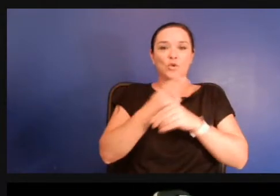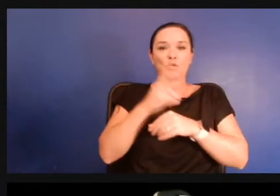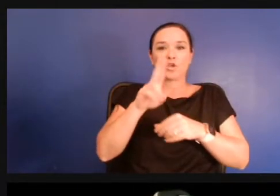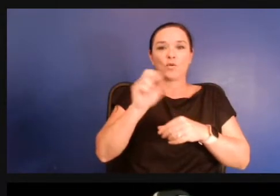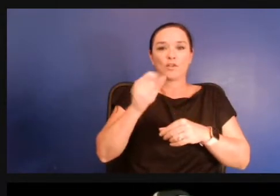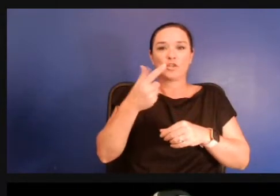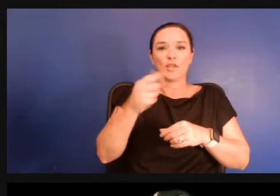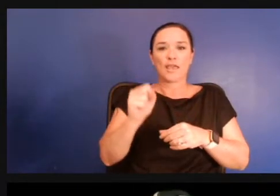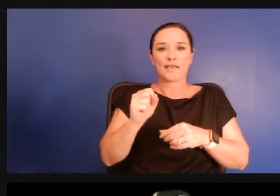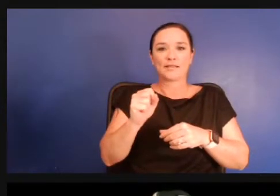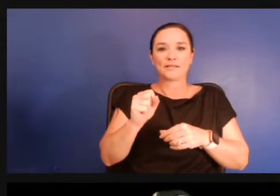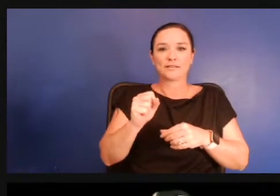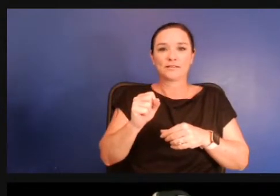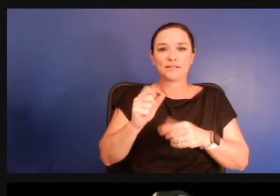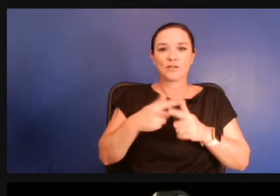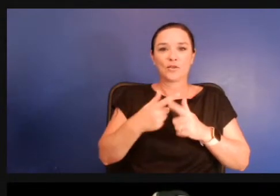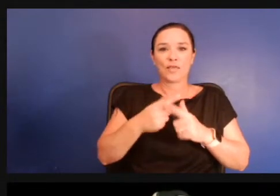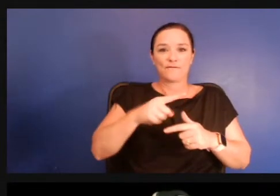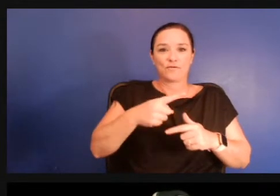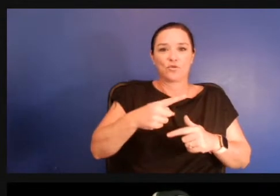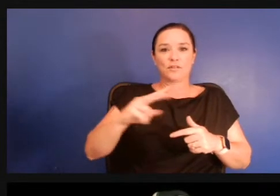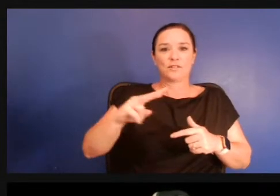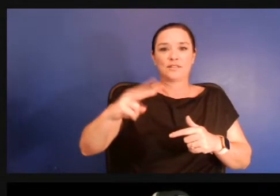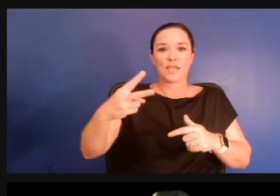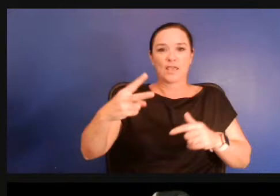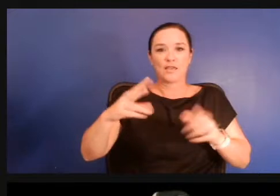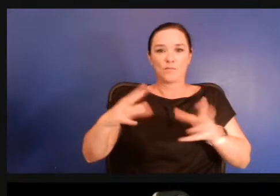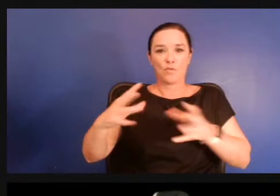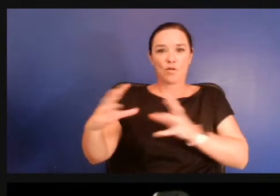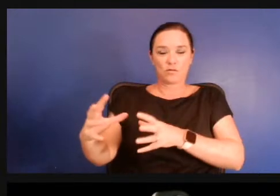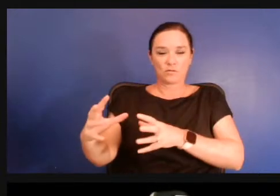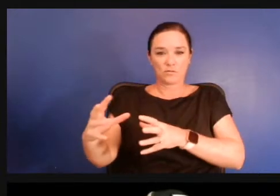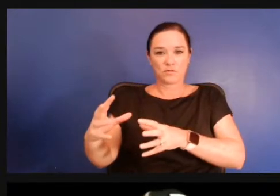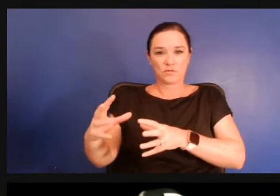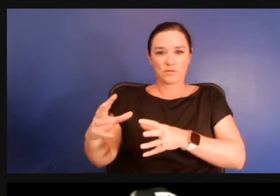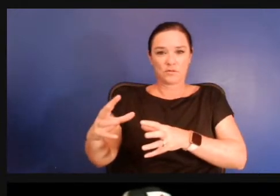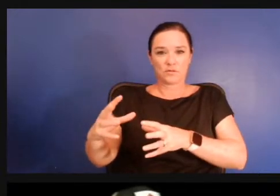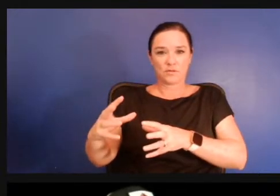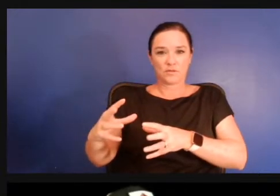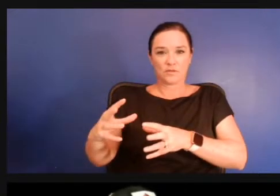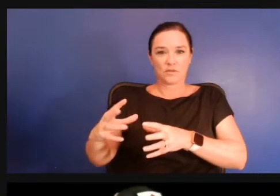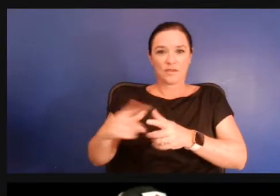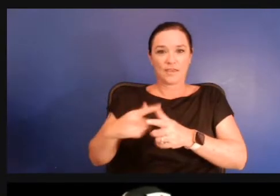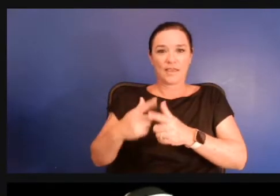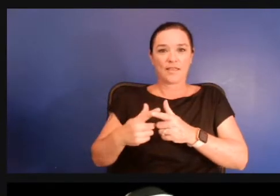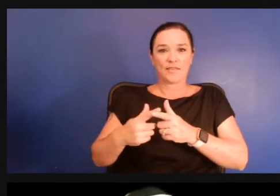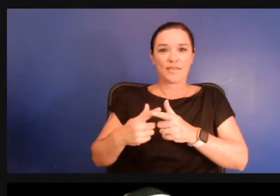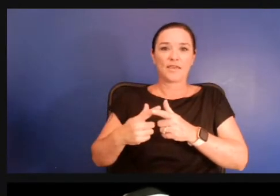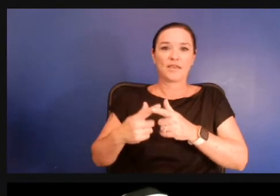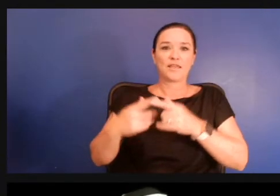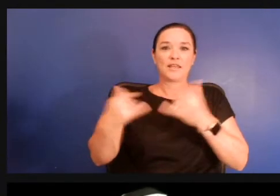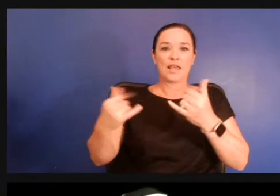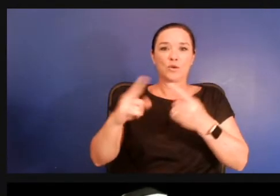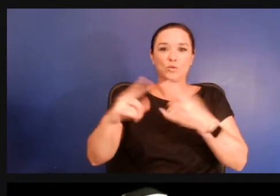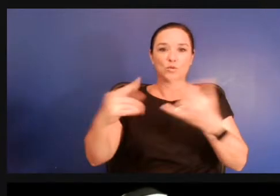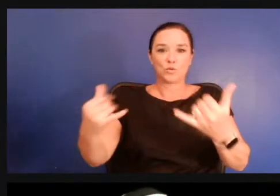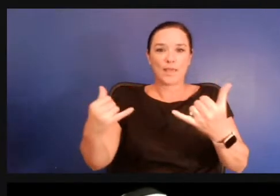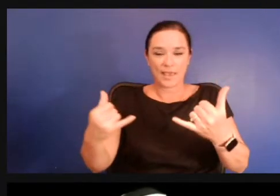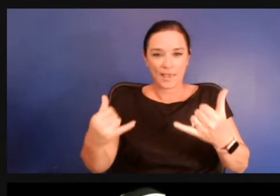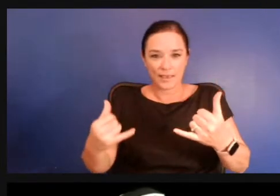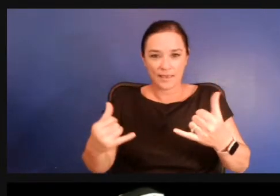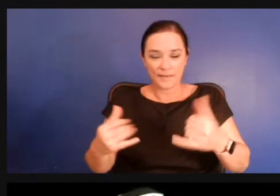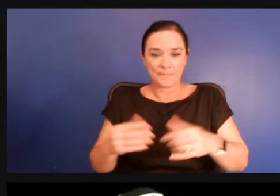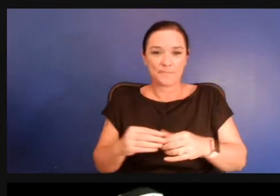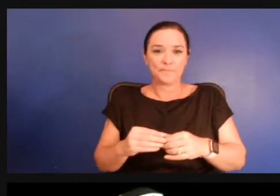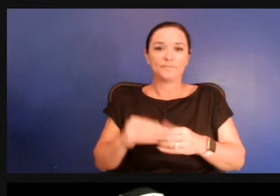first pulse, the second one coming through and all the way down, right, all the way to today, where